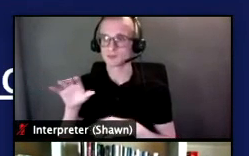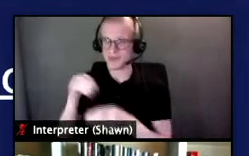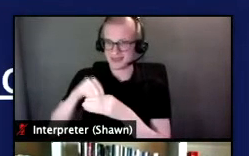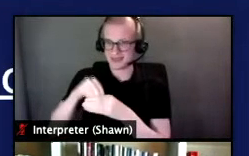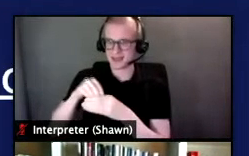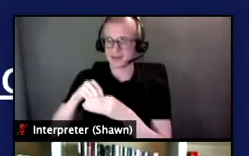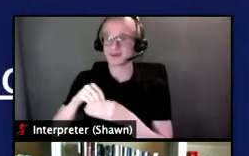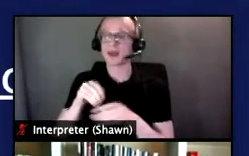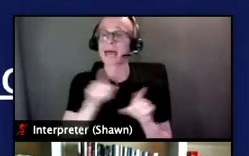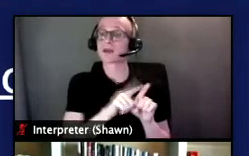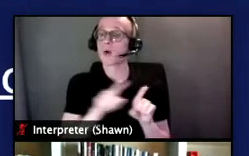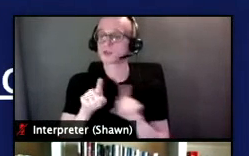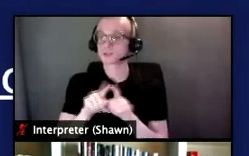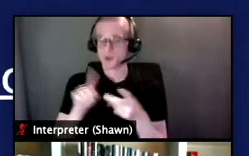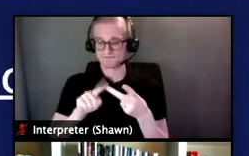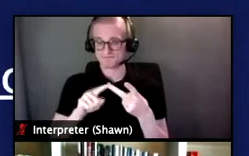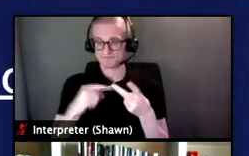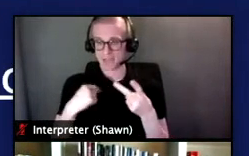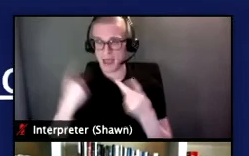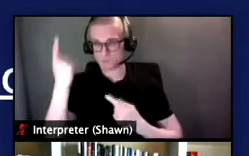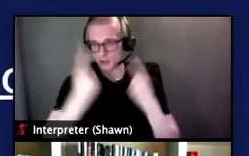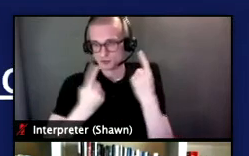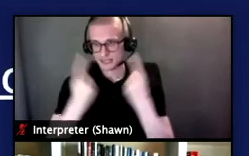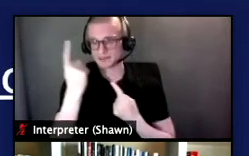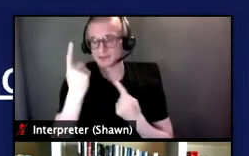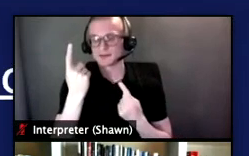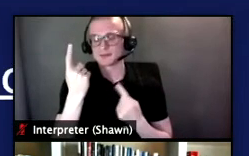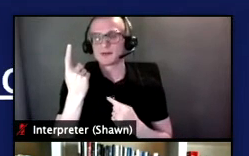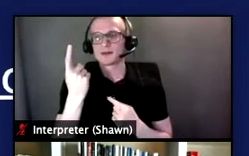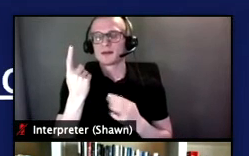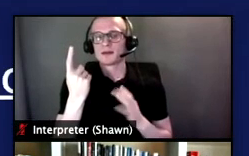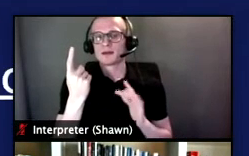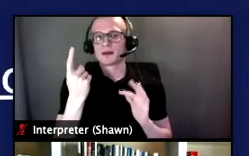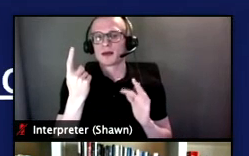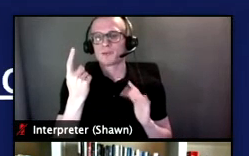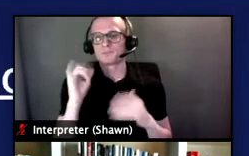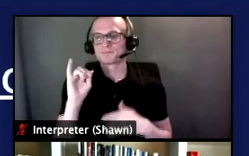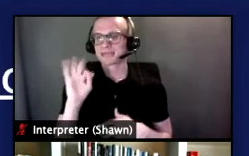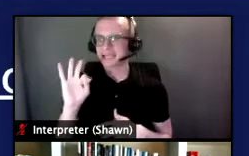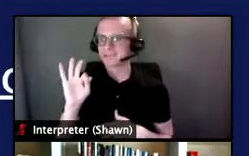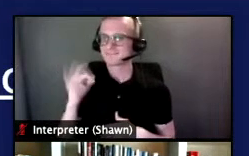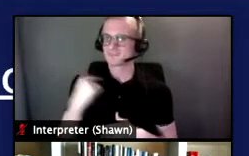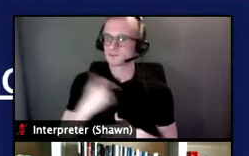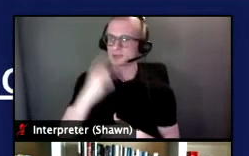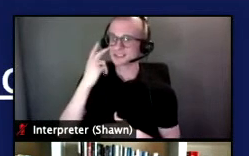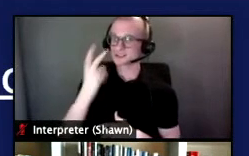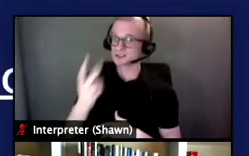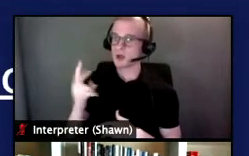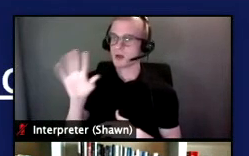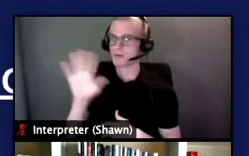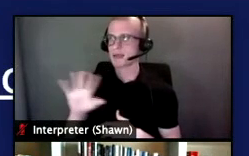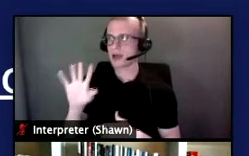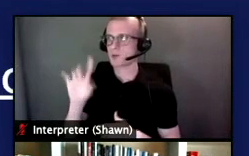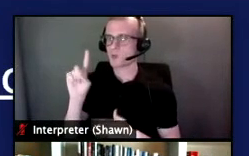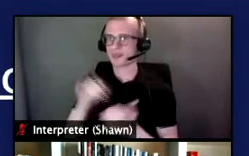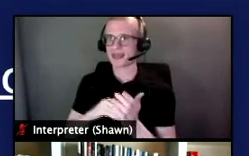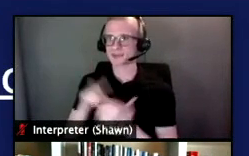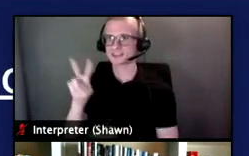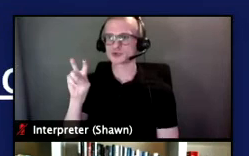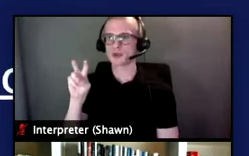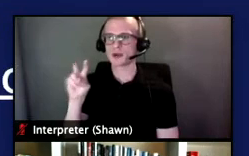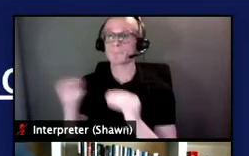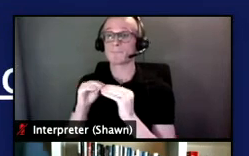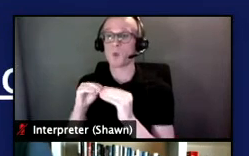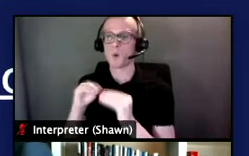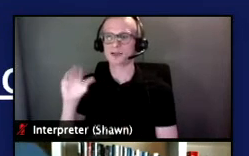secondly, wondering just kind of if we saw roughly 1,200 more cases today than we saw the day before,